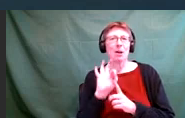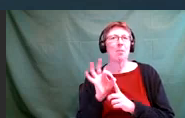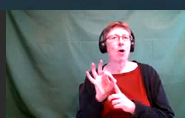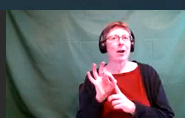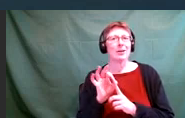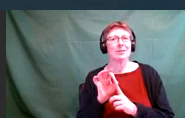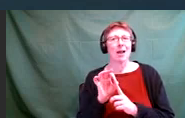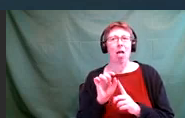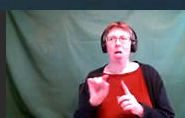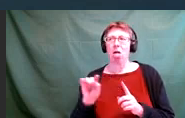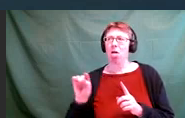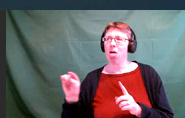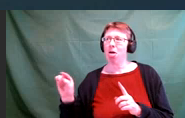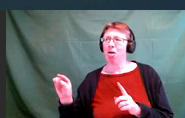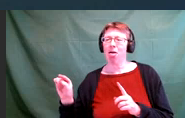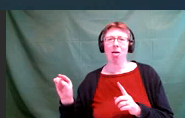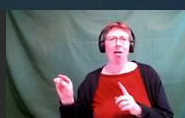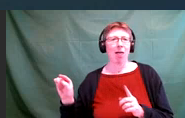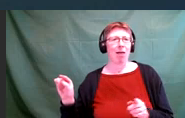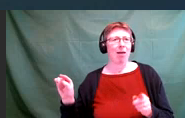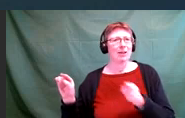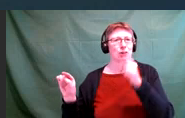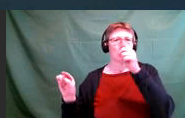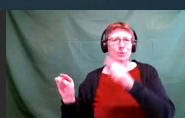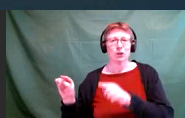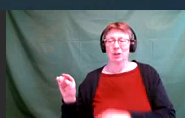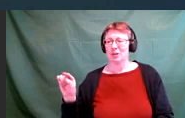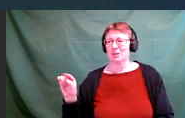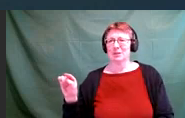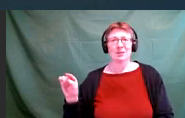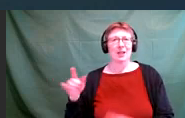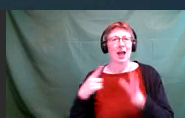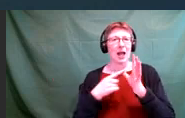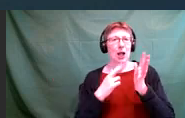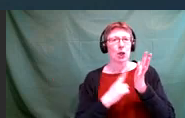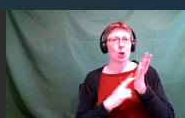far out with every other point, and it's just an anomaly.